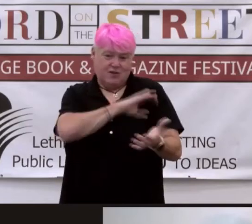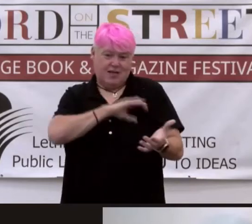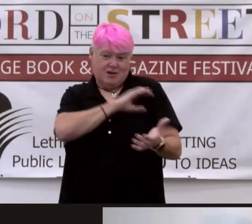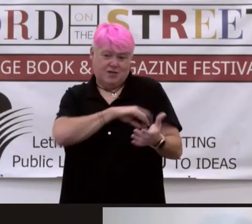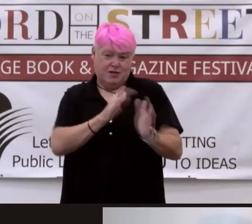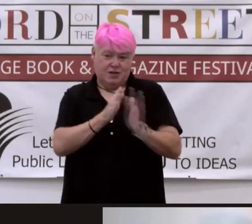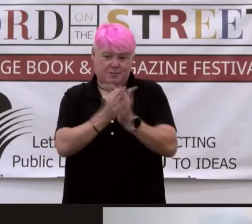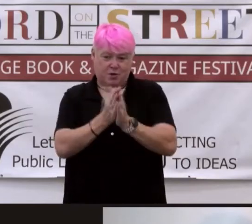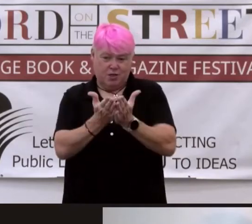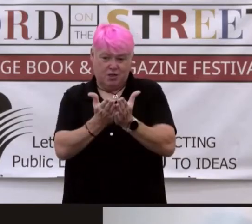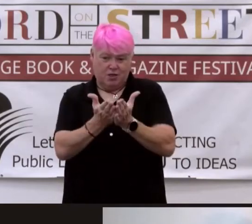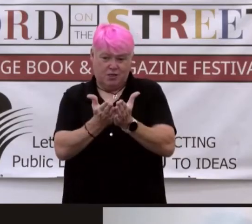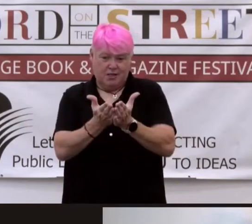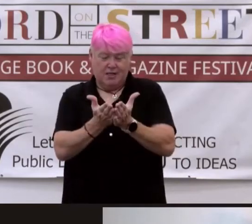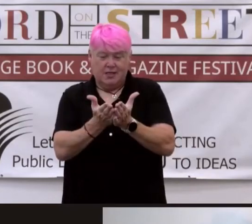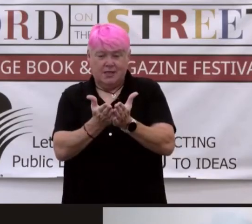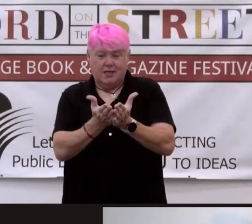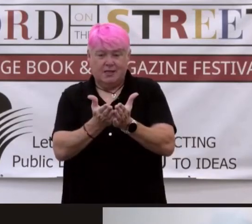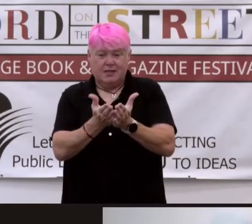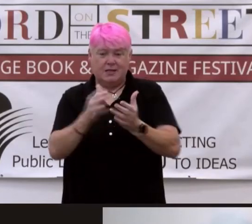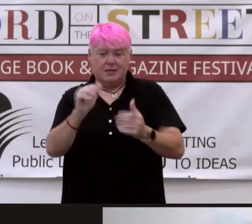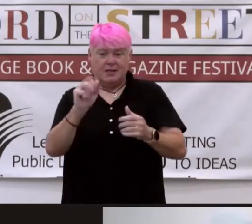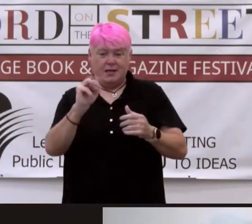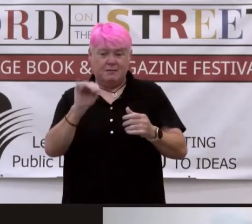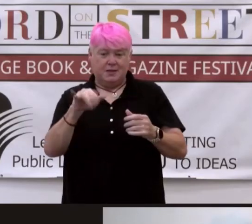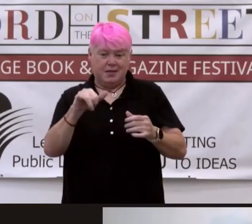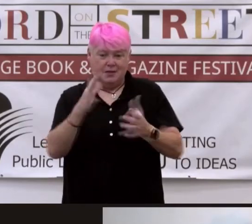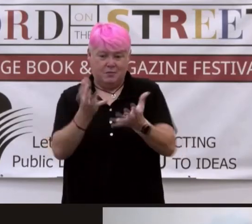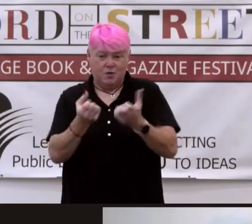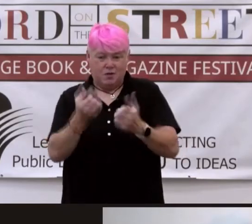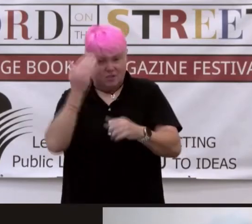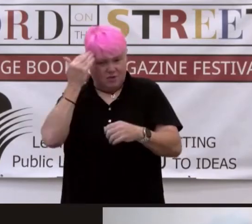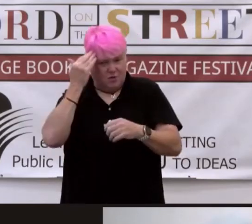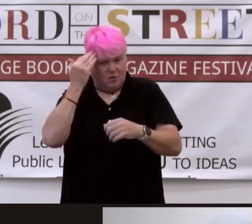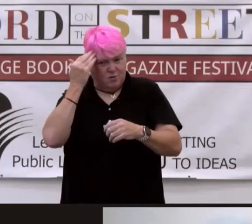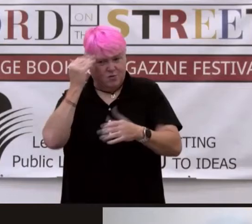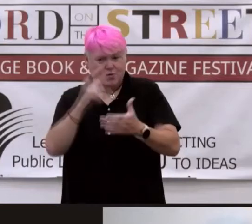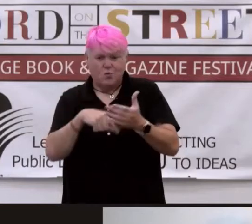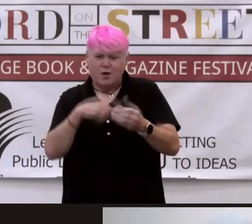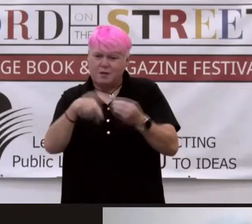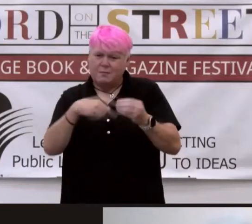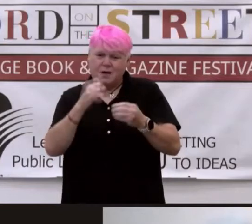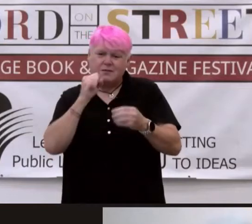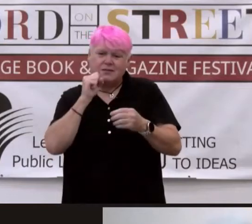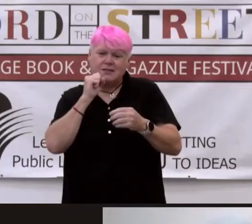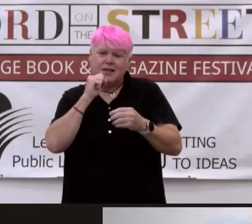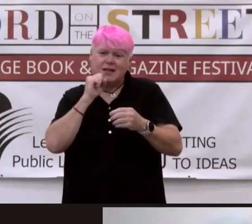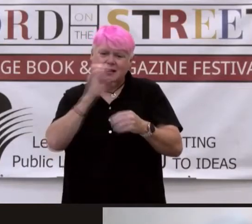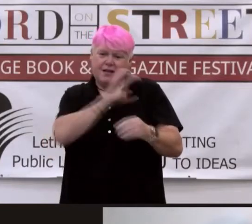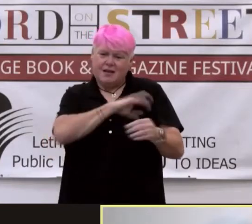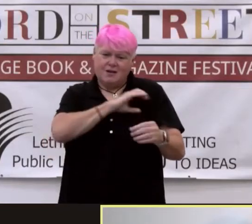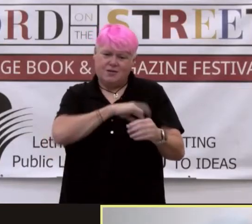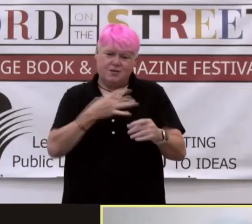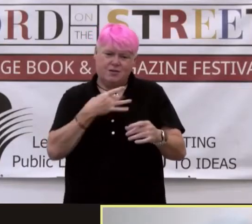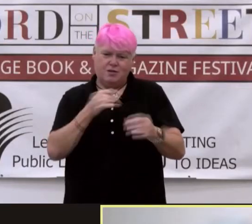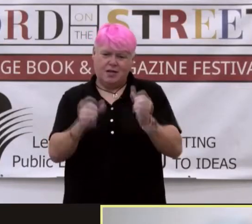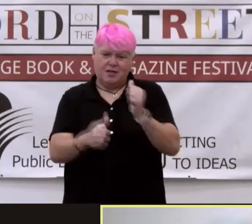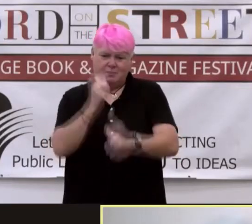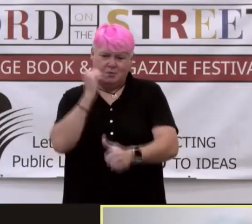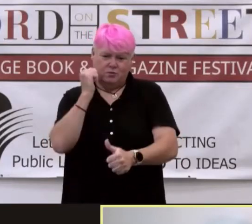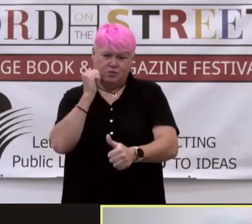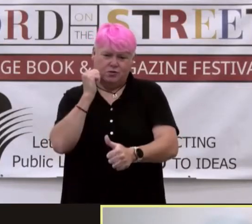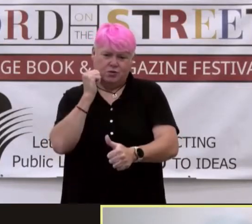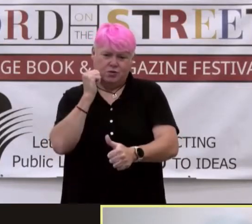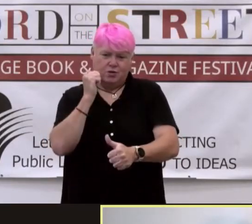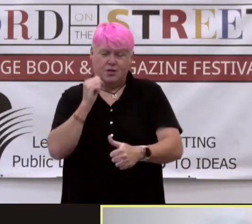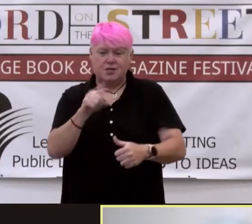Sadie. Amy would like to know, what about Sadie the character do you love the most? She is so